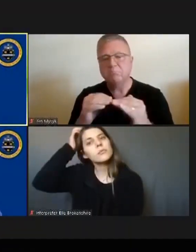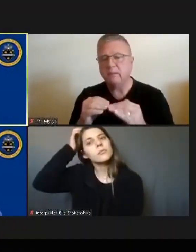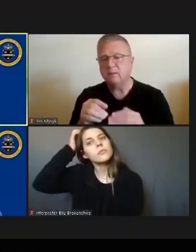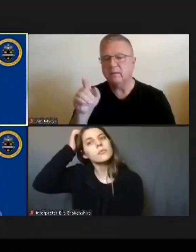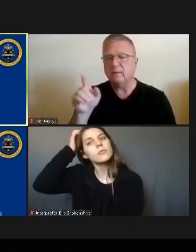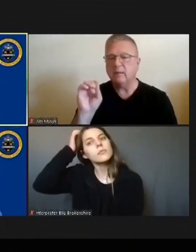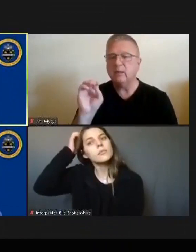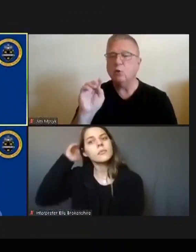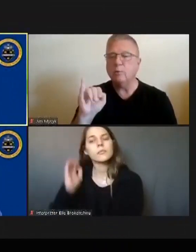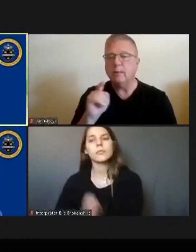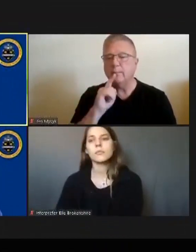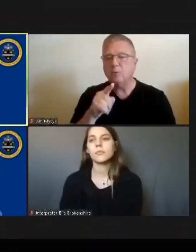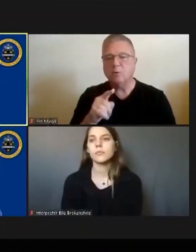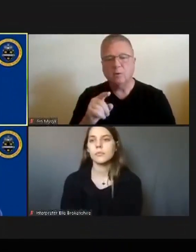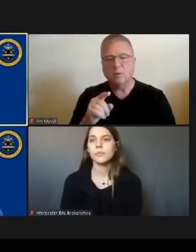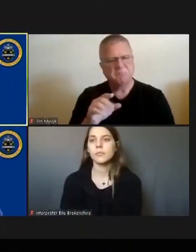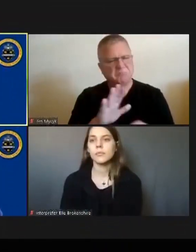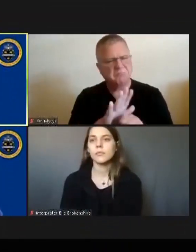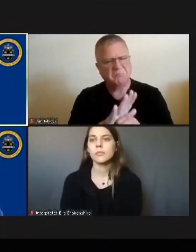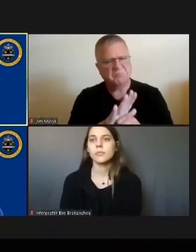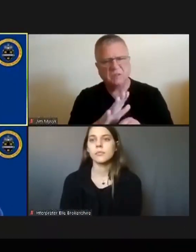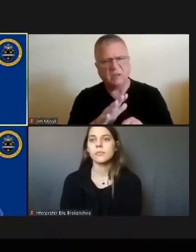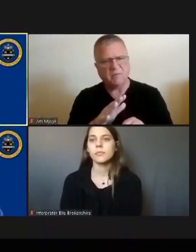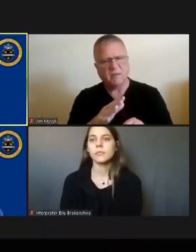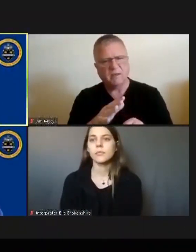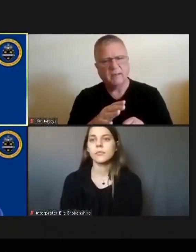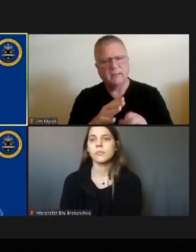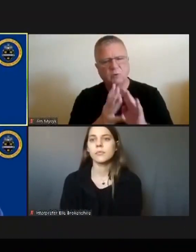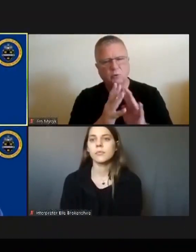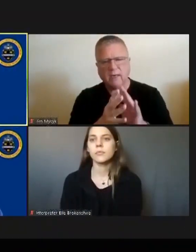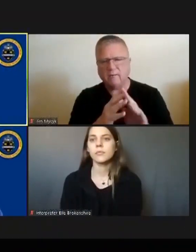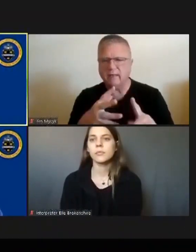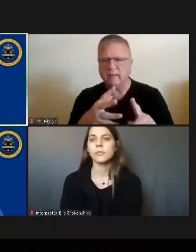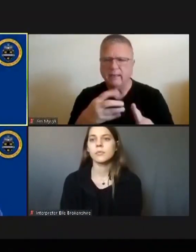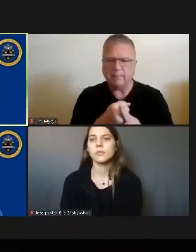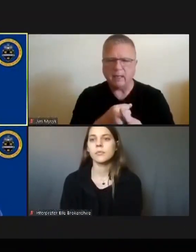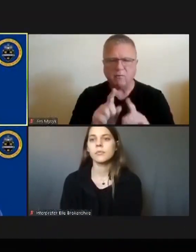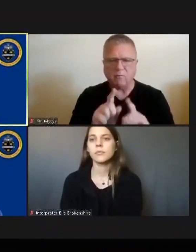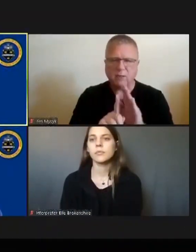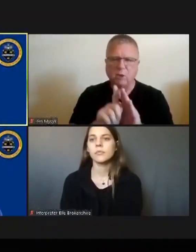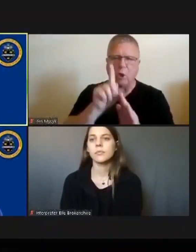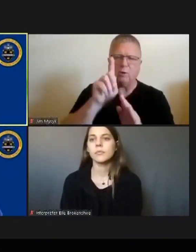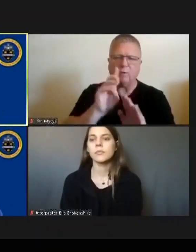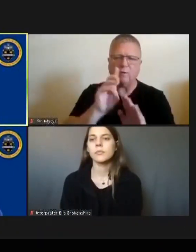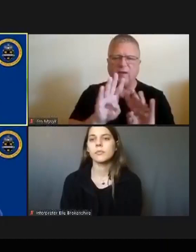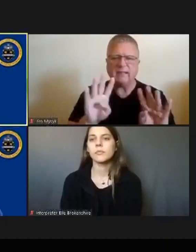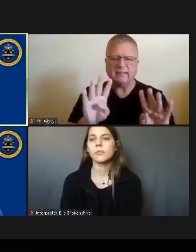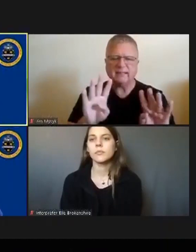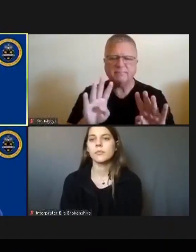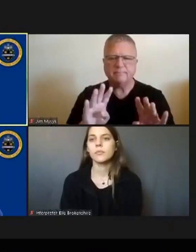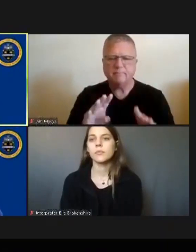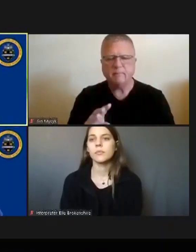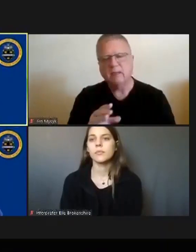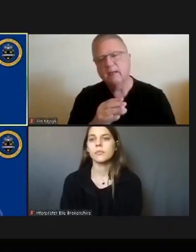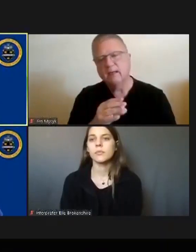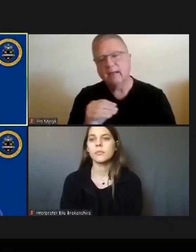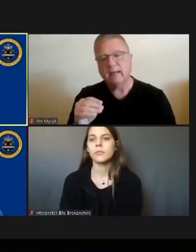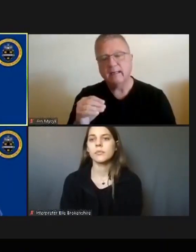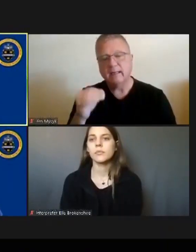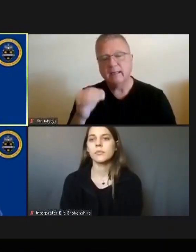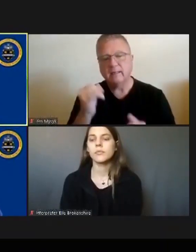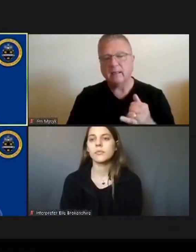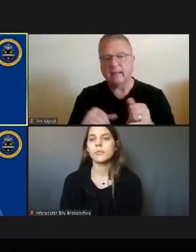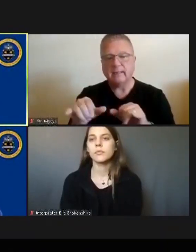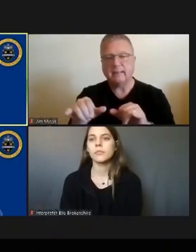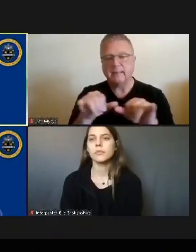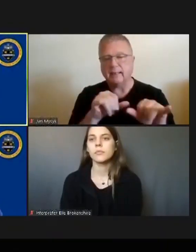a traffic impact from a taller fence at an intersection or something like that. And then the final standards, I'll